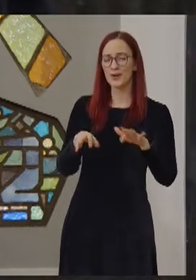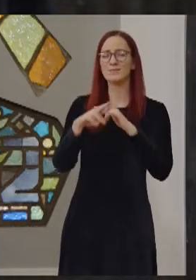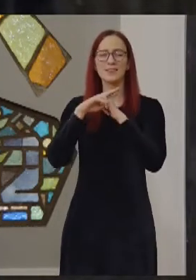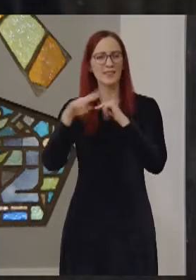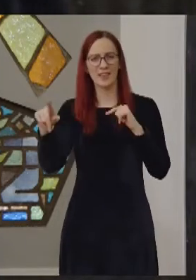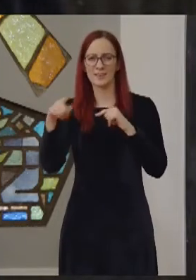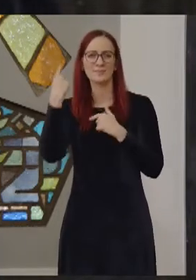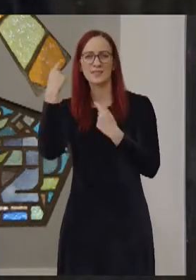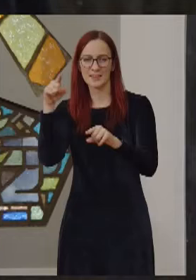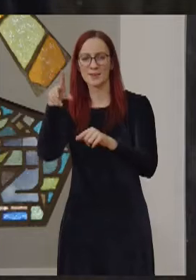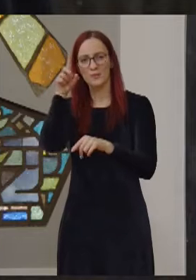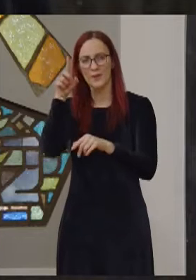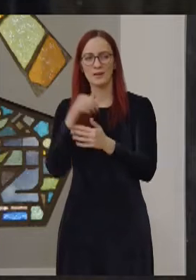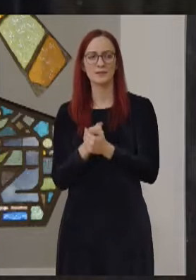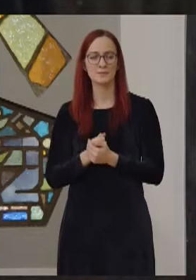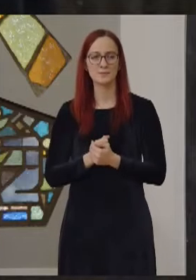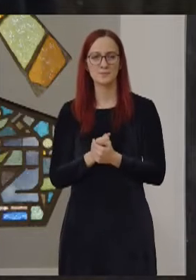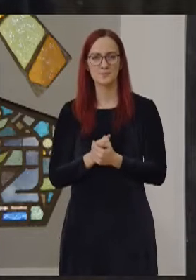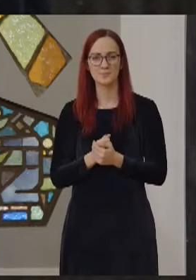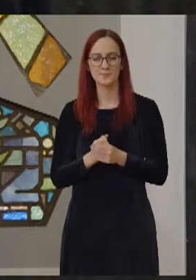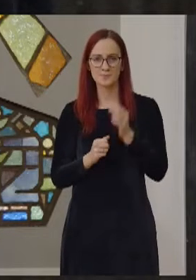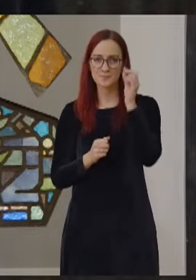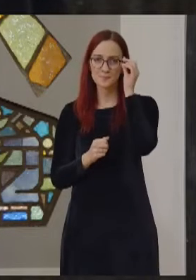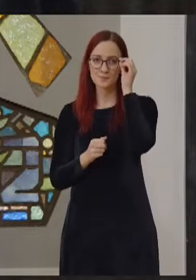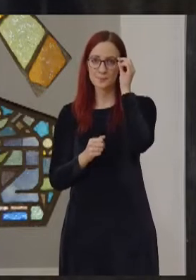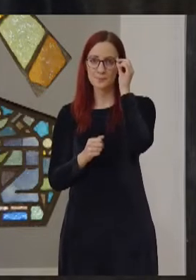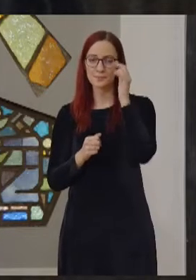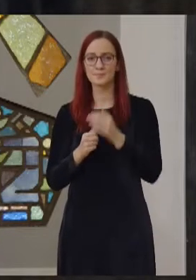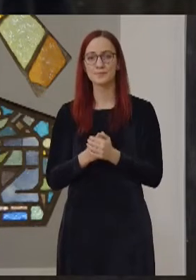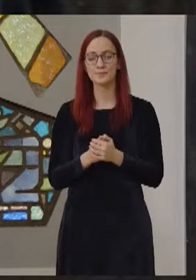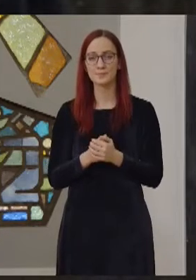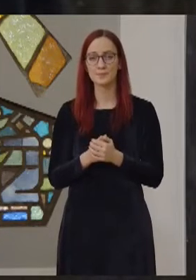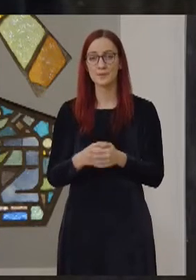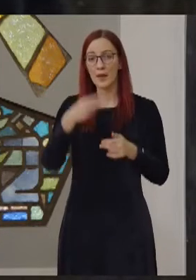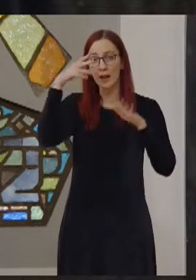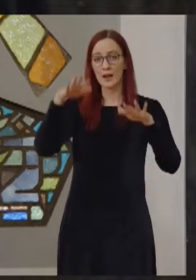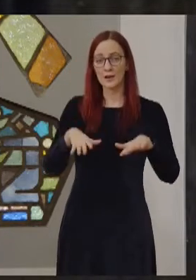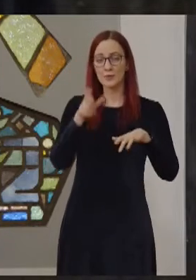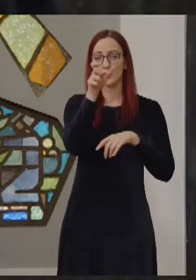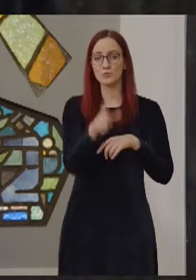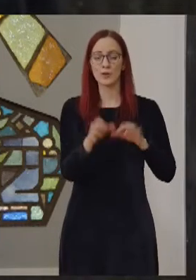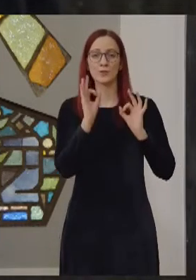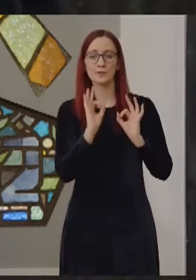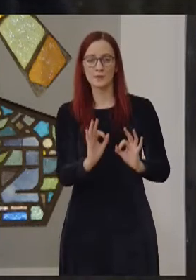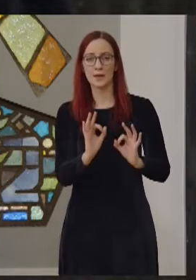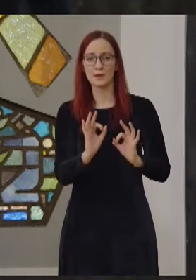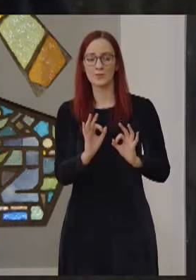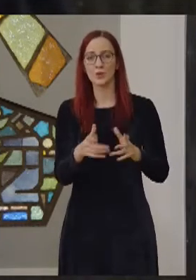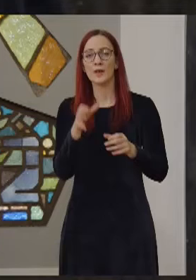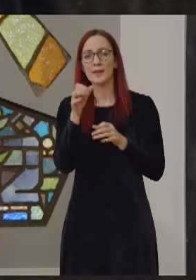demonstrated that we face with the very with that same situation here in